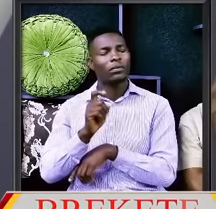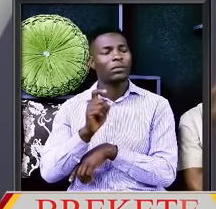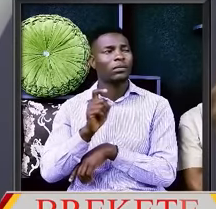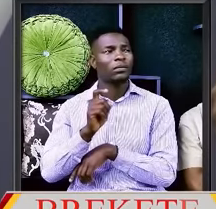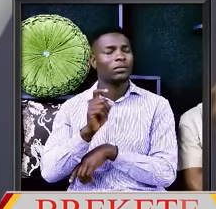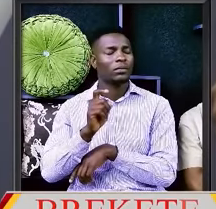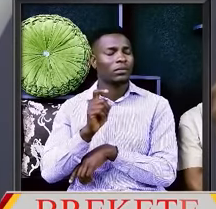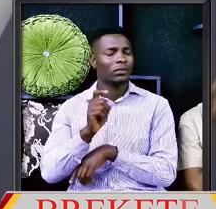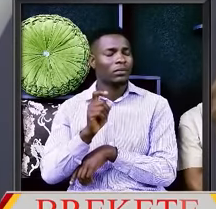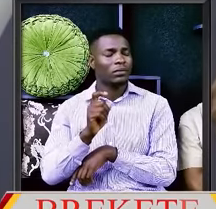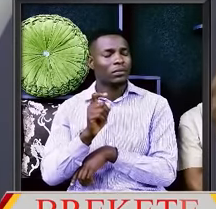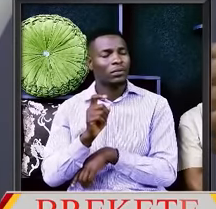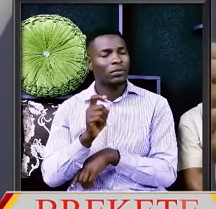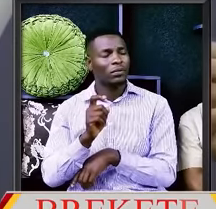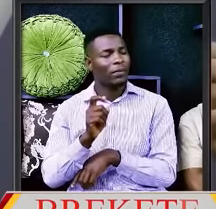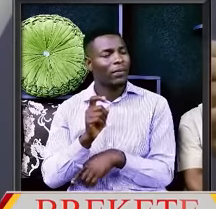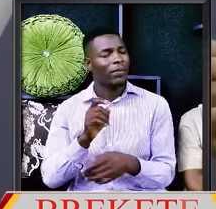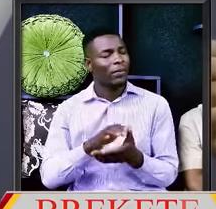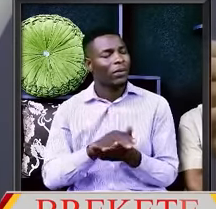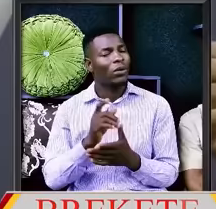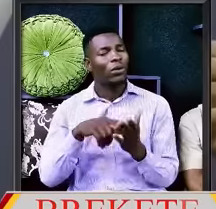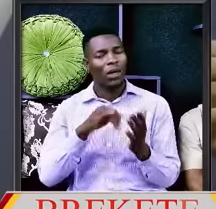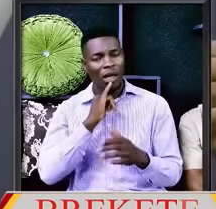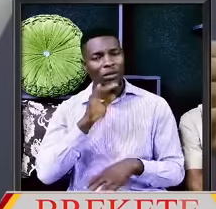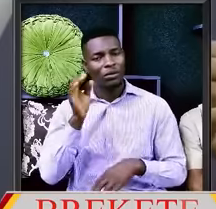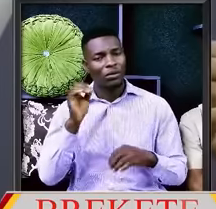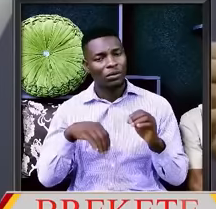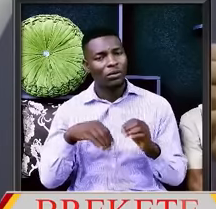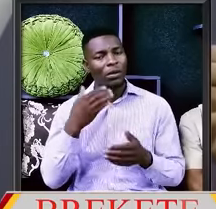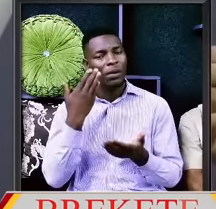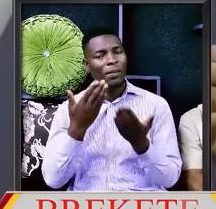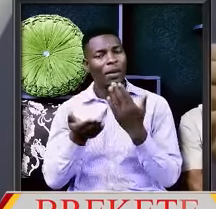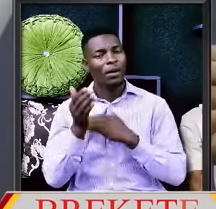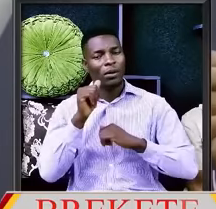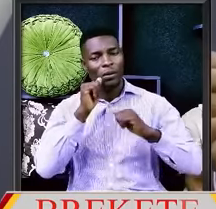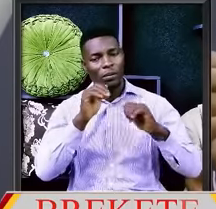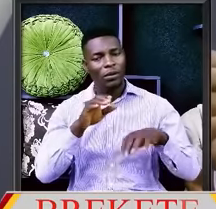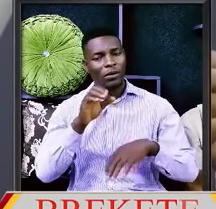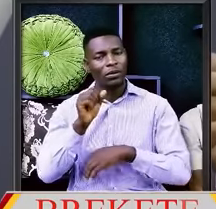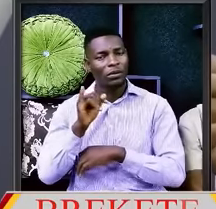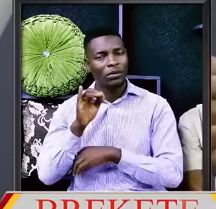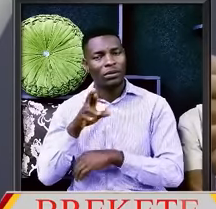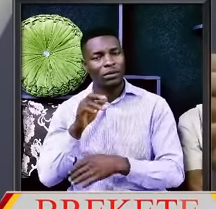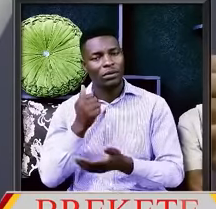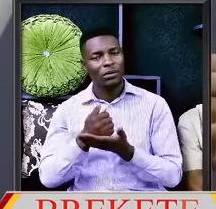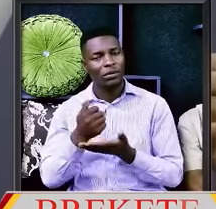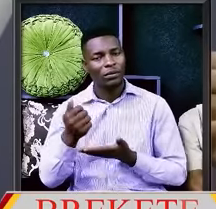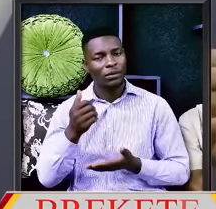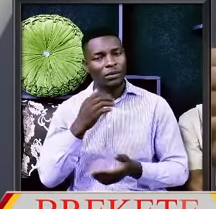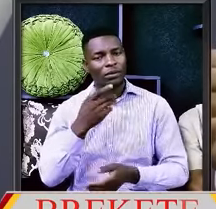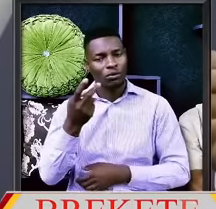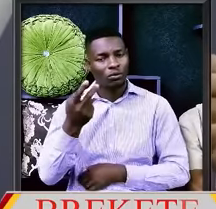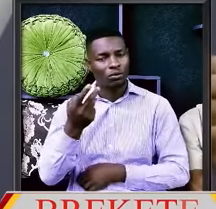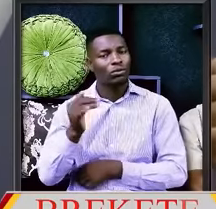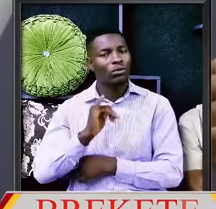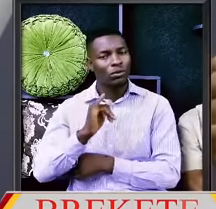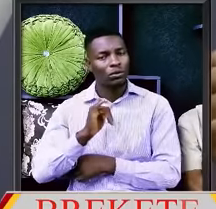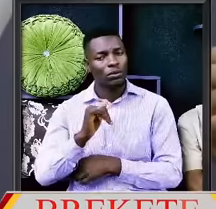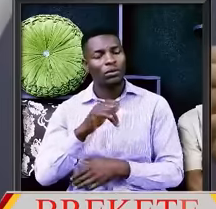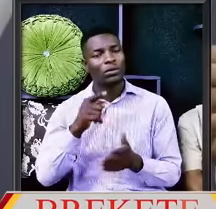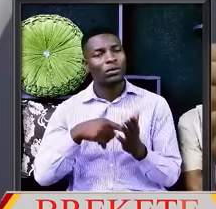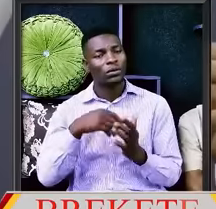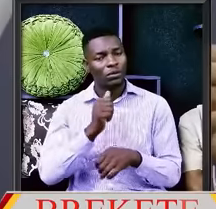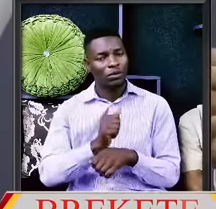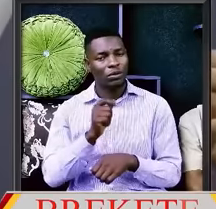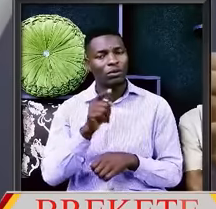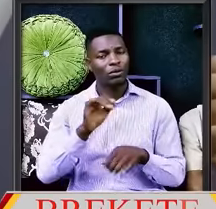sir. Okay, waiting be your contributor. May Almighty God bless you, sir. Amen, and you too, sir. This work